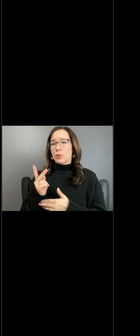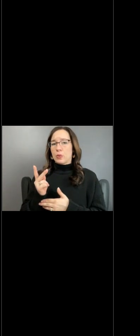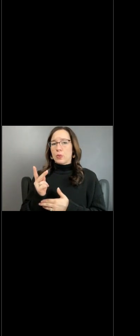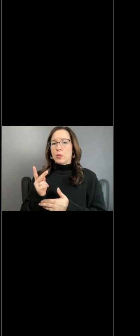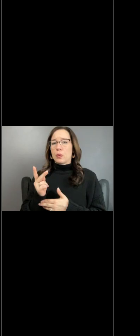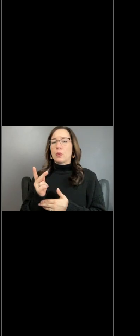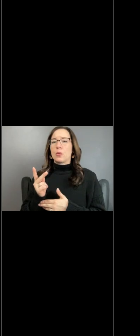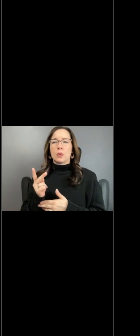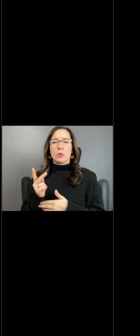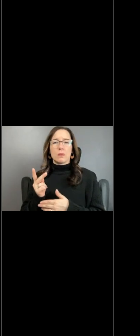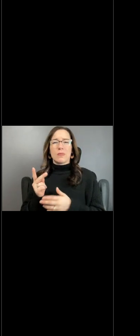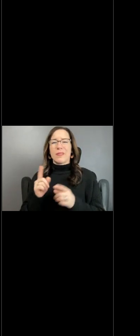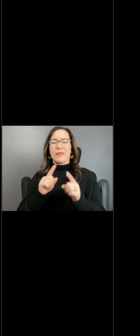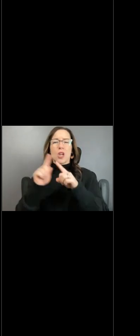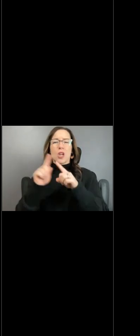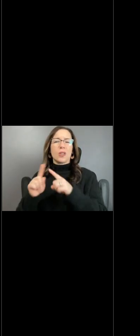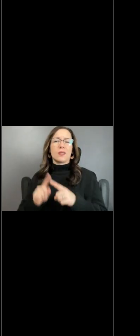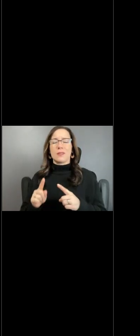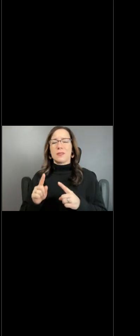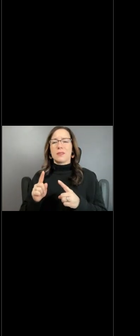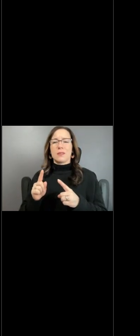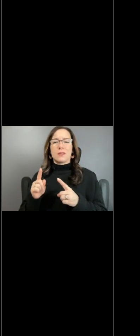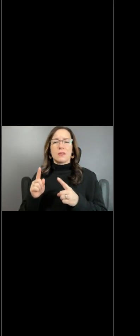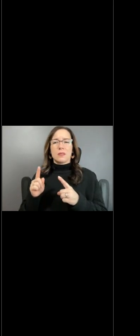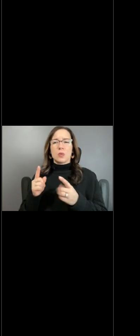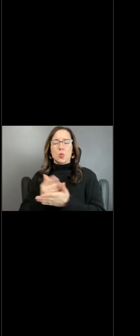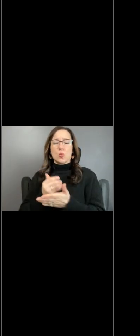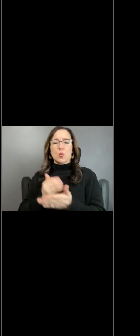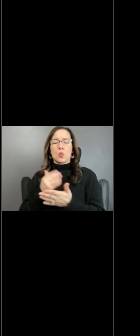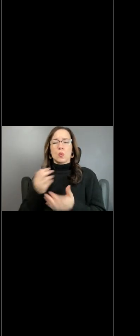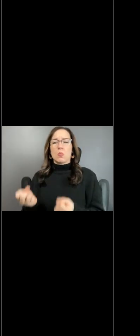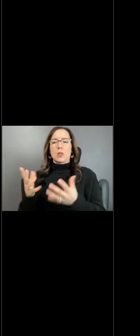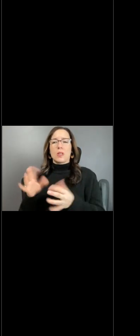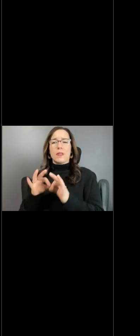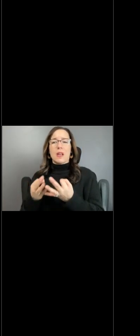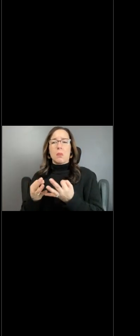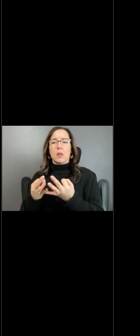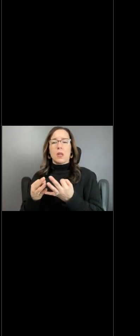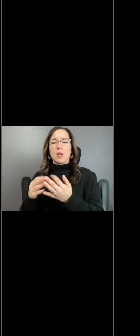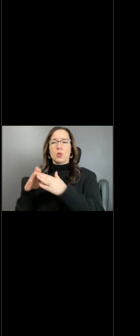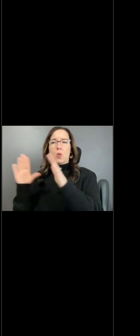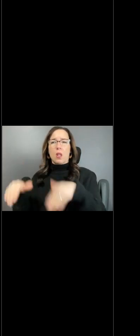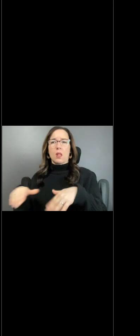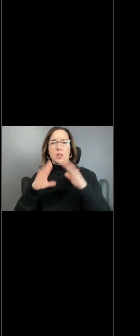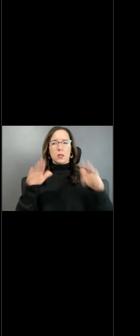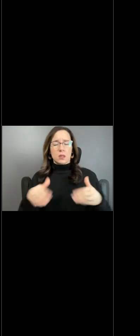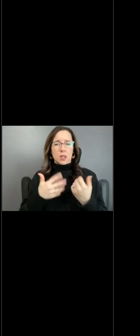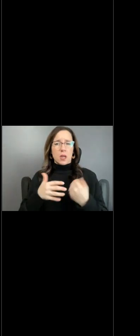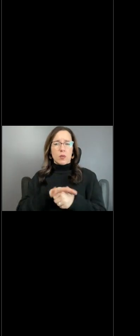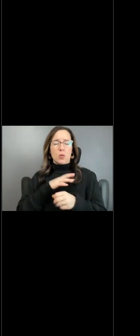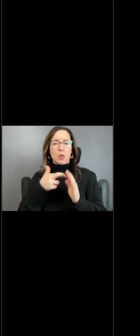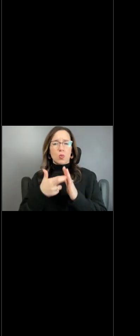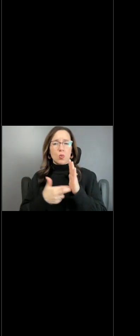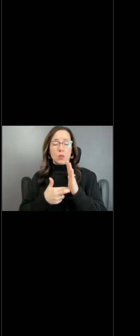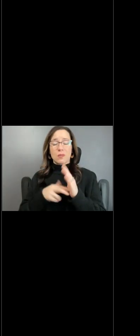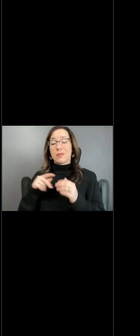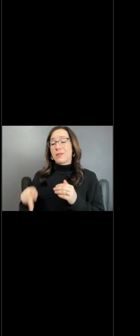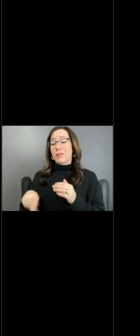concerning various types of new multifamily dwellings covered by the guidelines, and the second